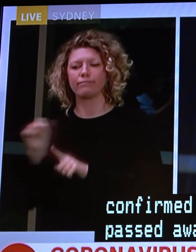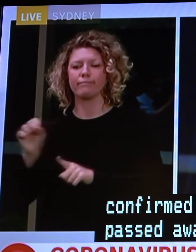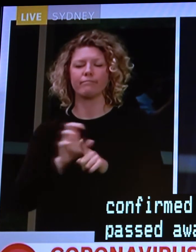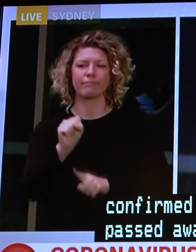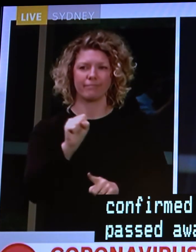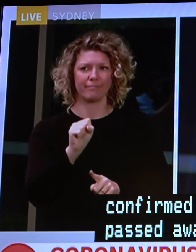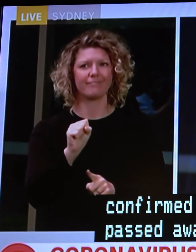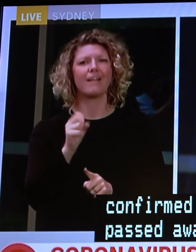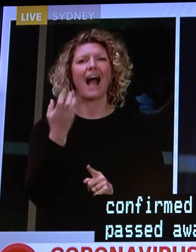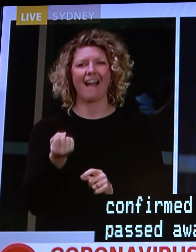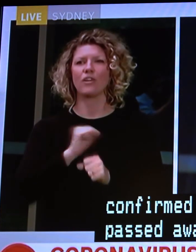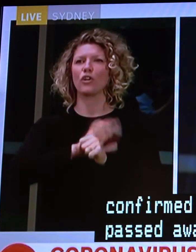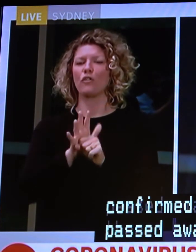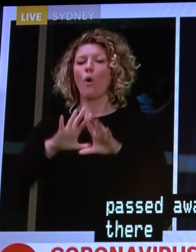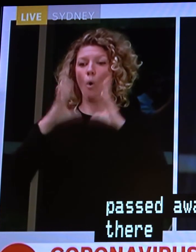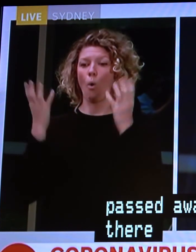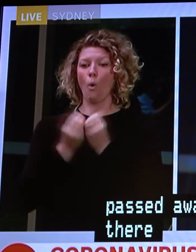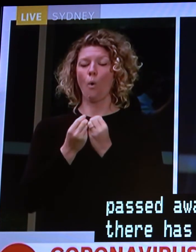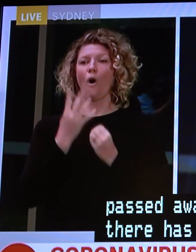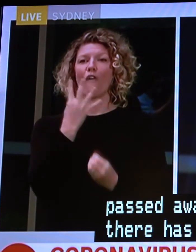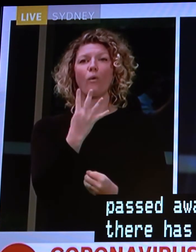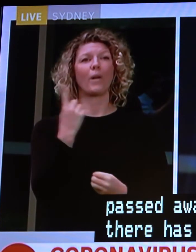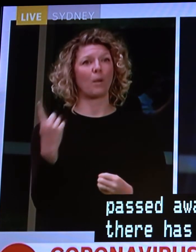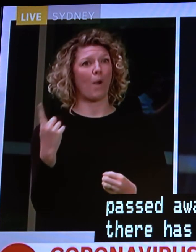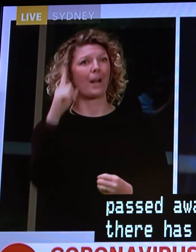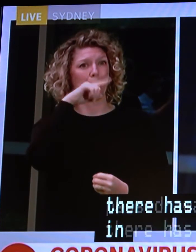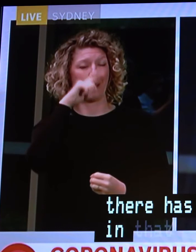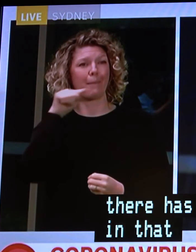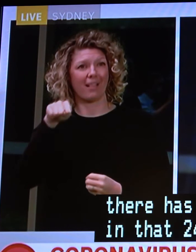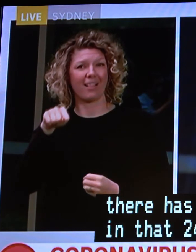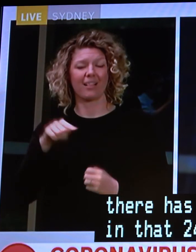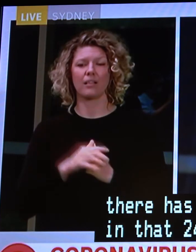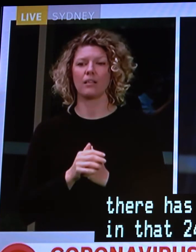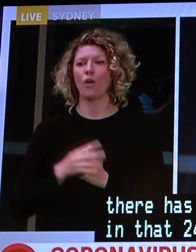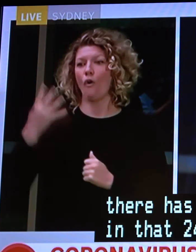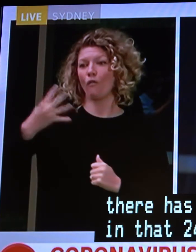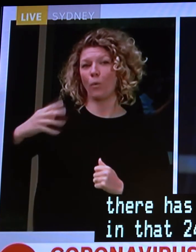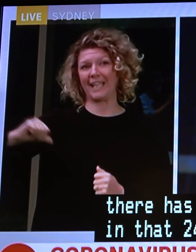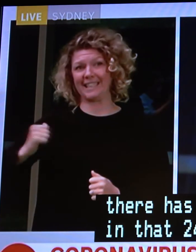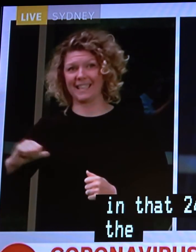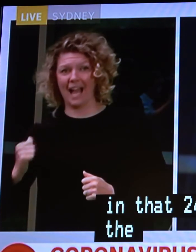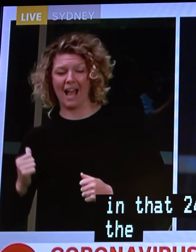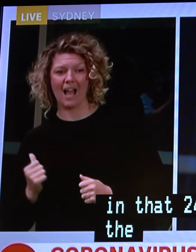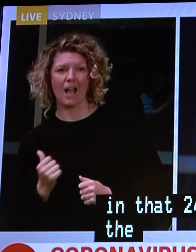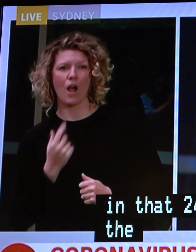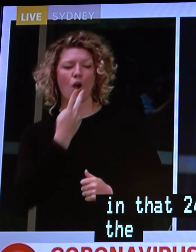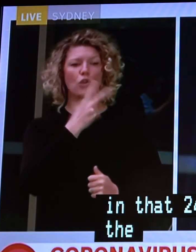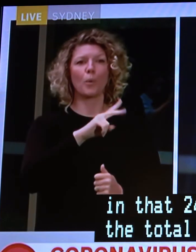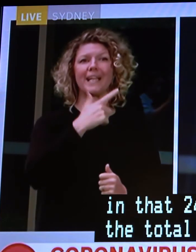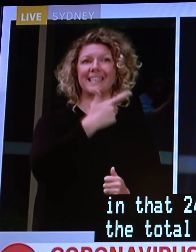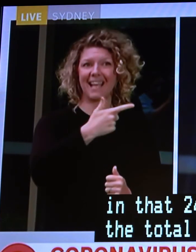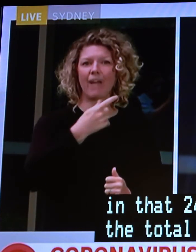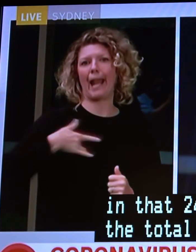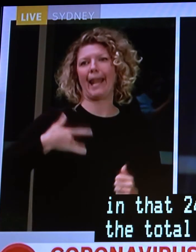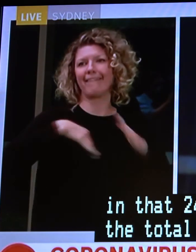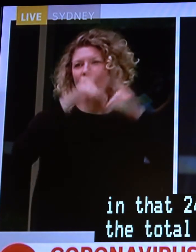period, and that brings the total to 41 cases, 14 staff and 27 residents have tested